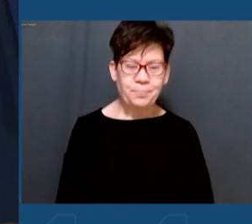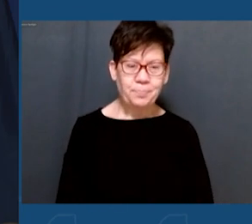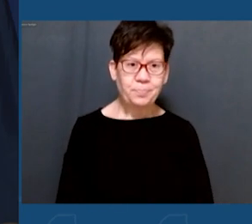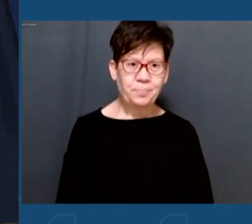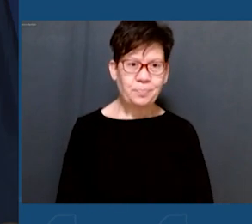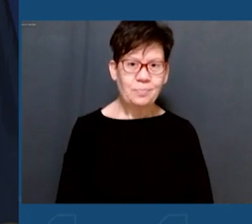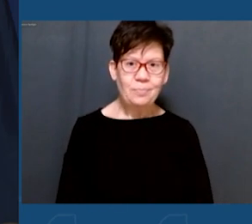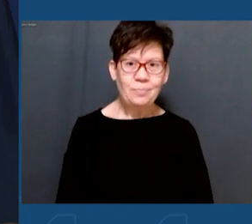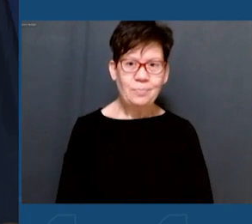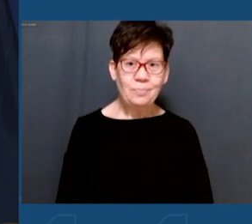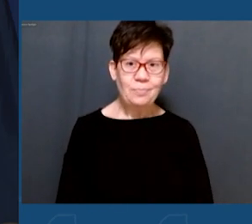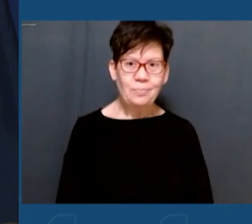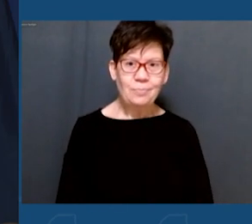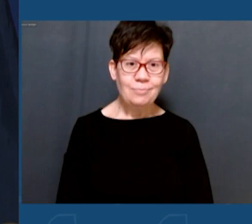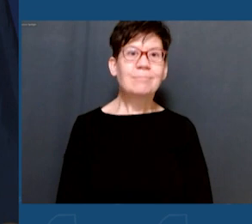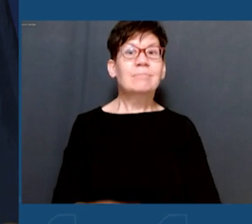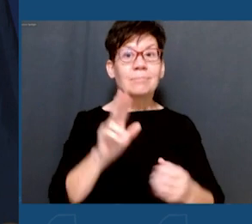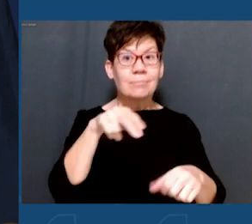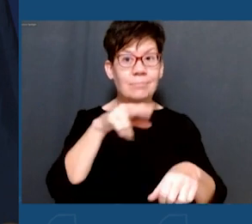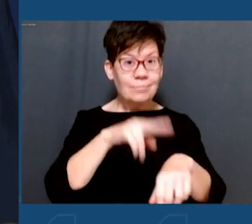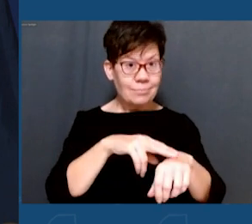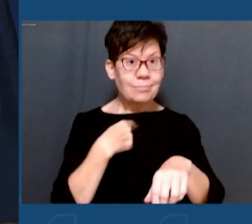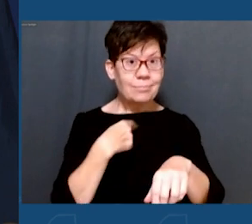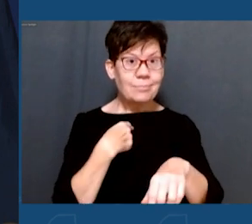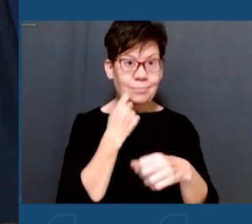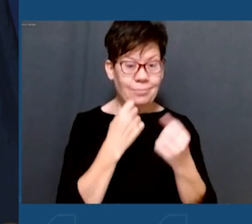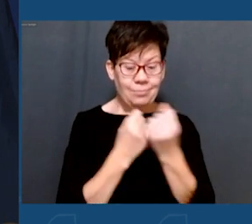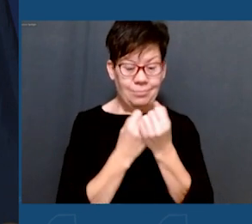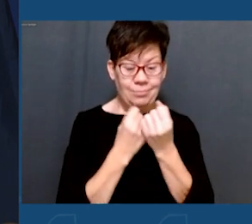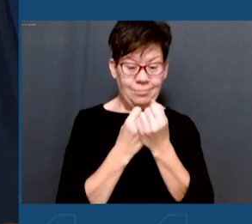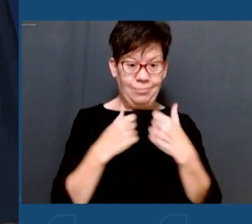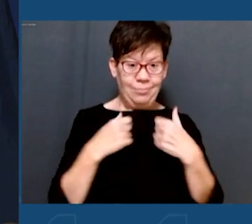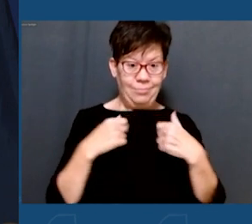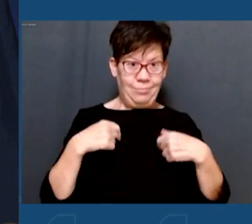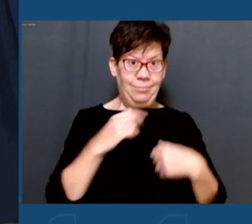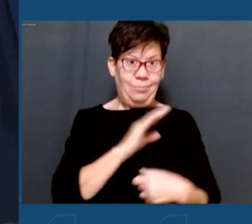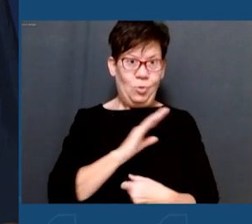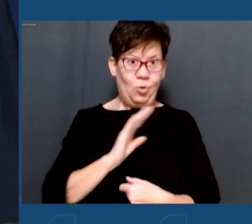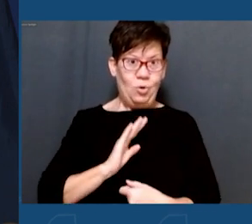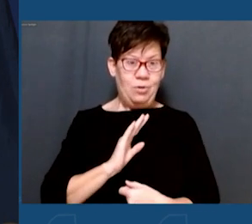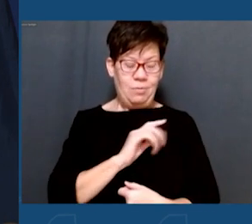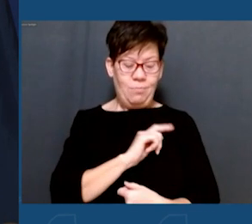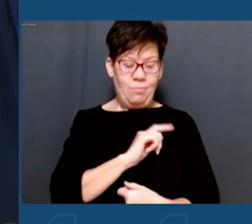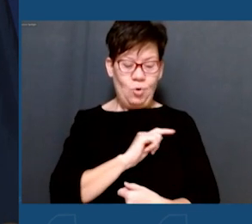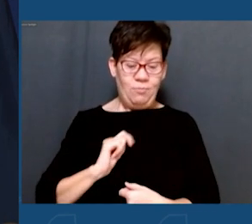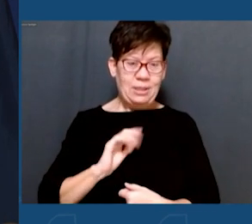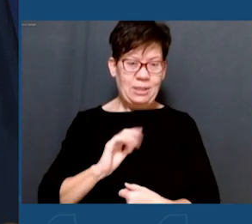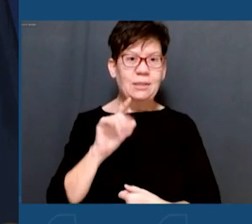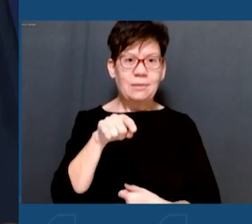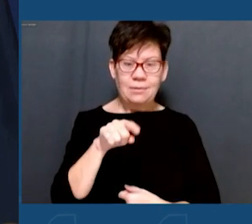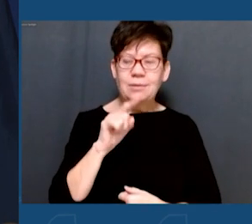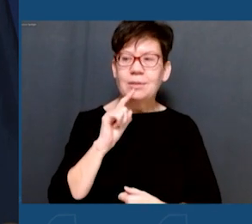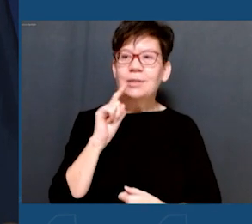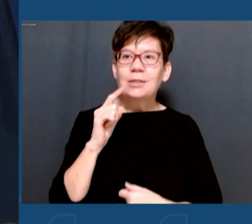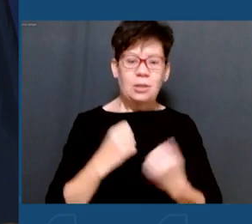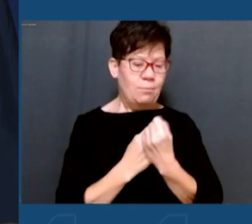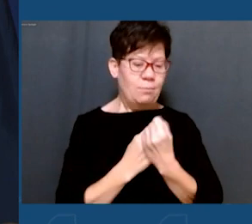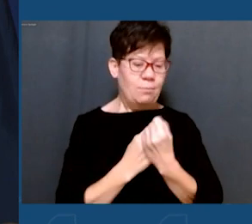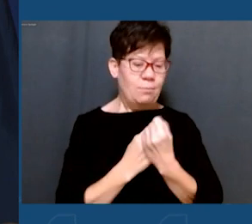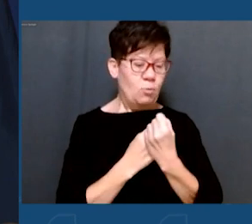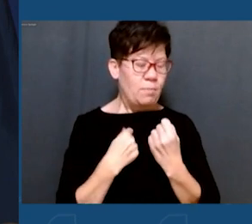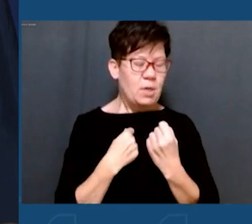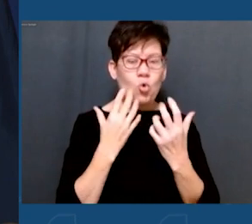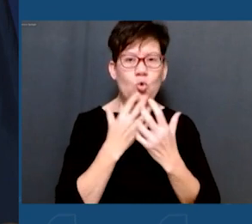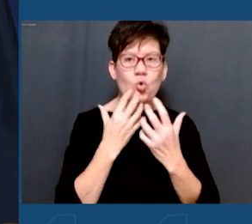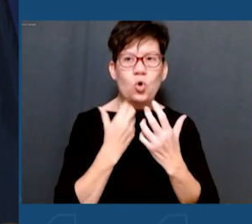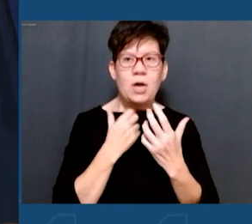Of course, I am supported by a tremendous board of trustees, several of which are joining us here today, and an amazing, amazing staff. Again, I joke about